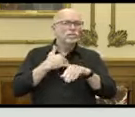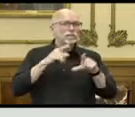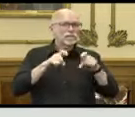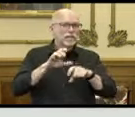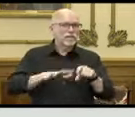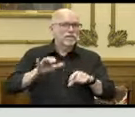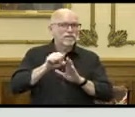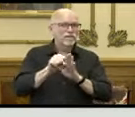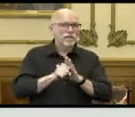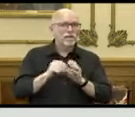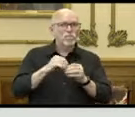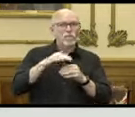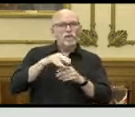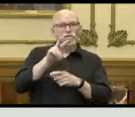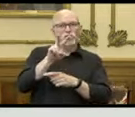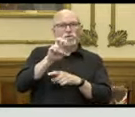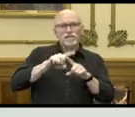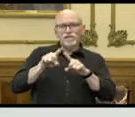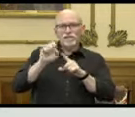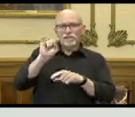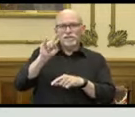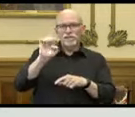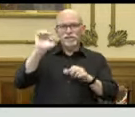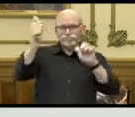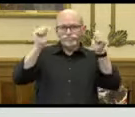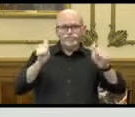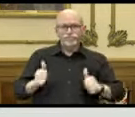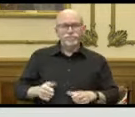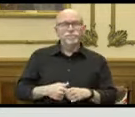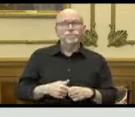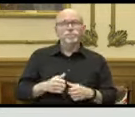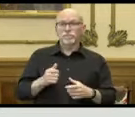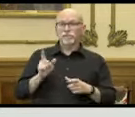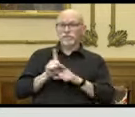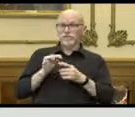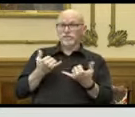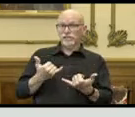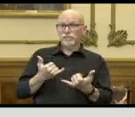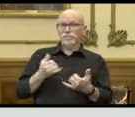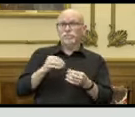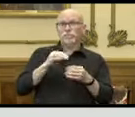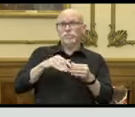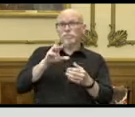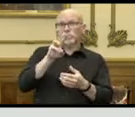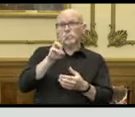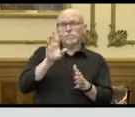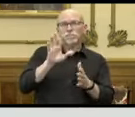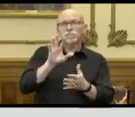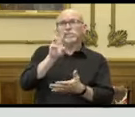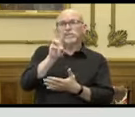state with more than 200 sites available. As of today, more than